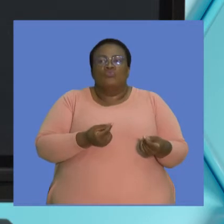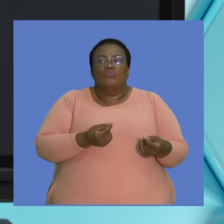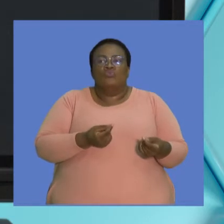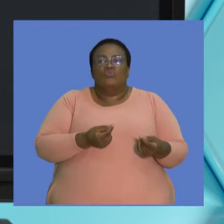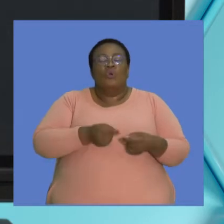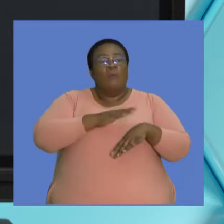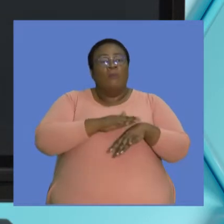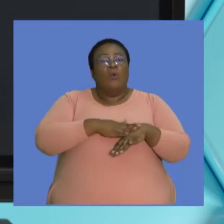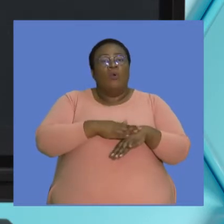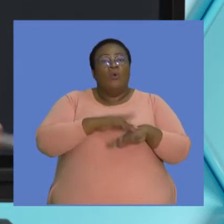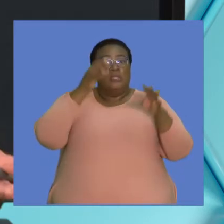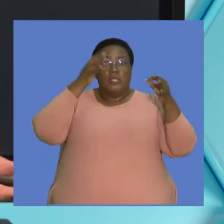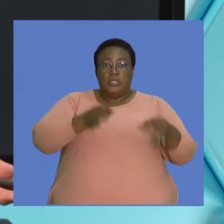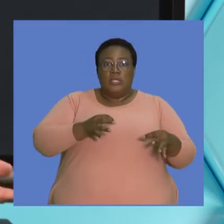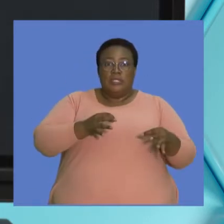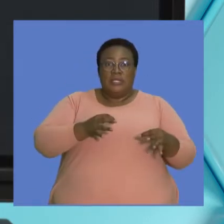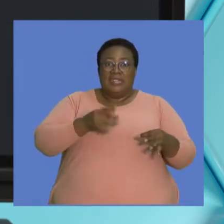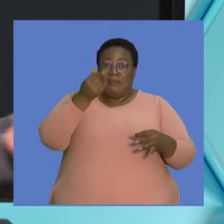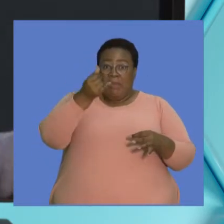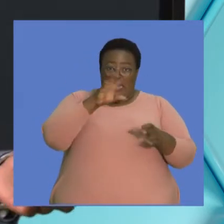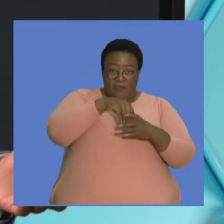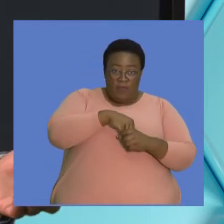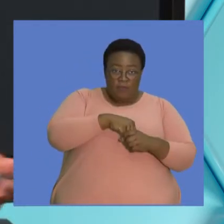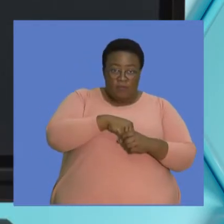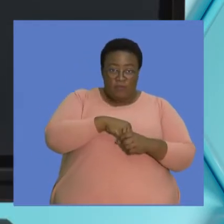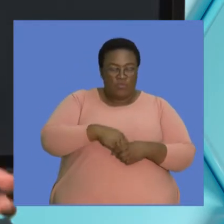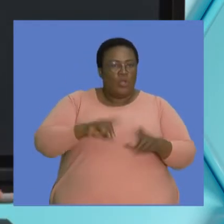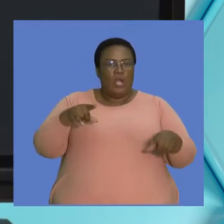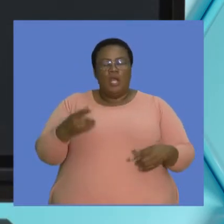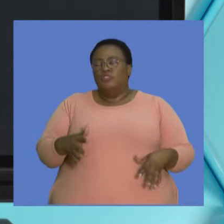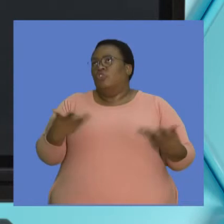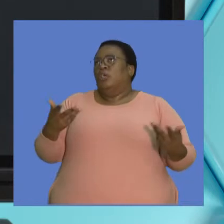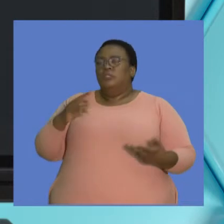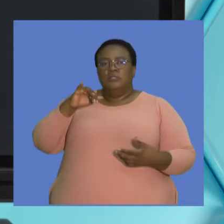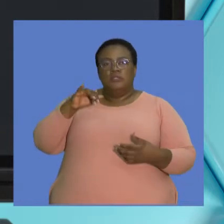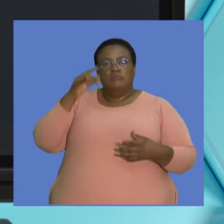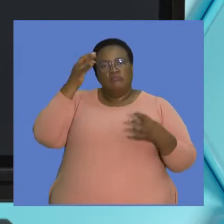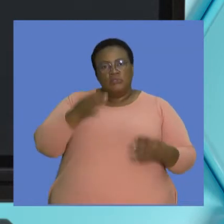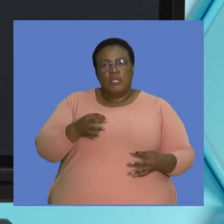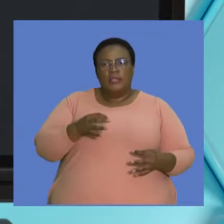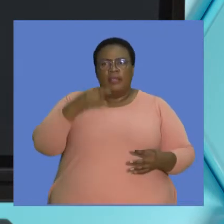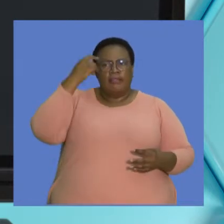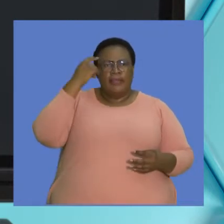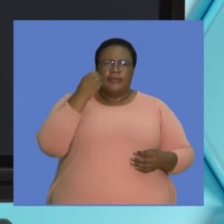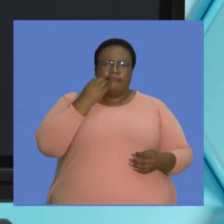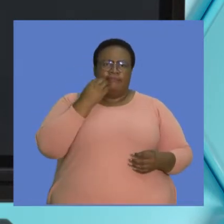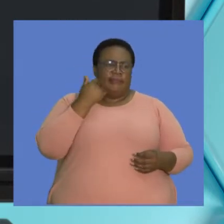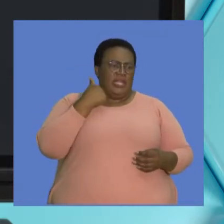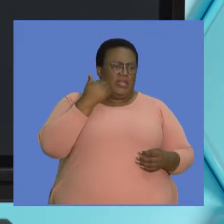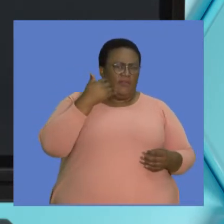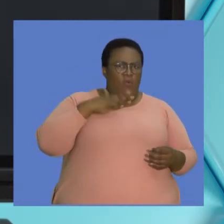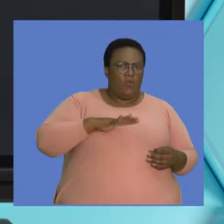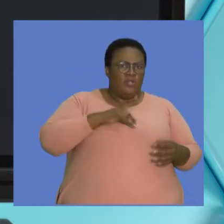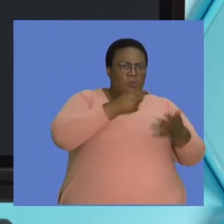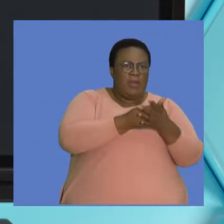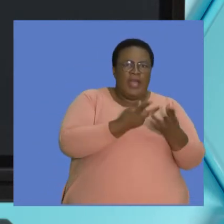sake of making, especially that involve money. You don't just make them just because you're making them. You consider factors like, if I